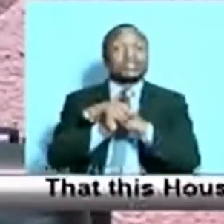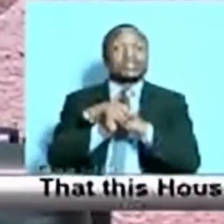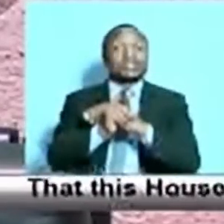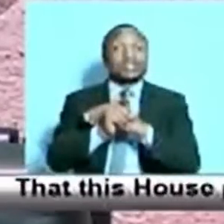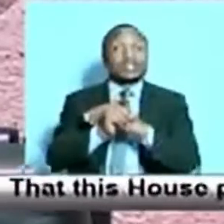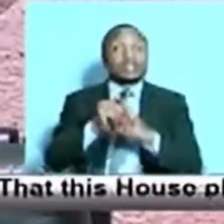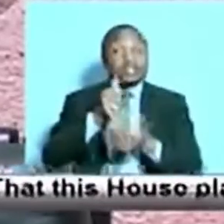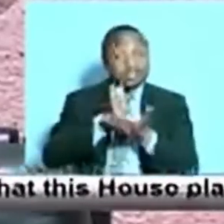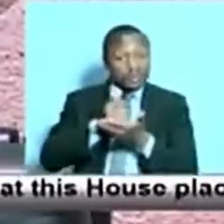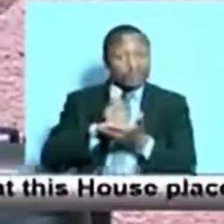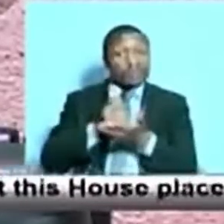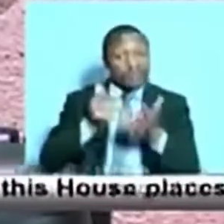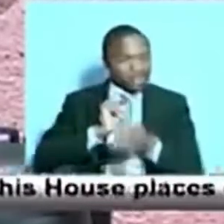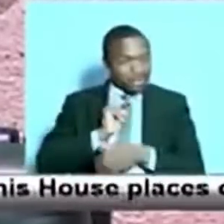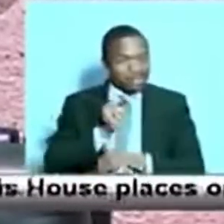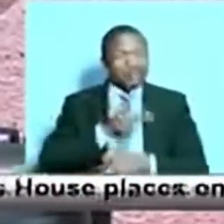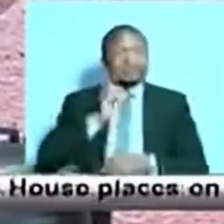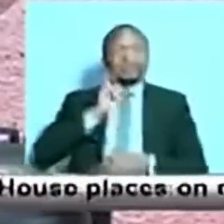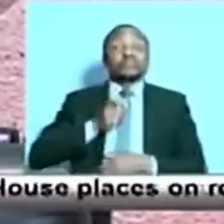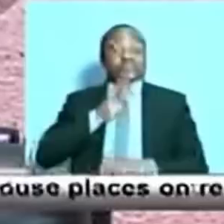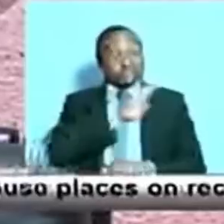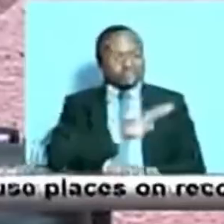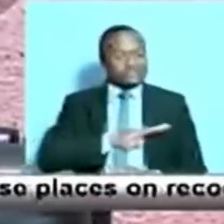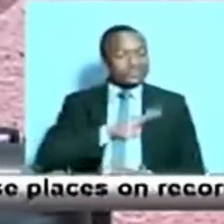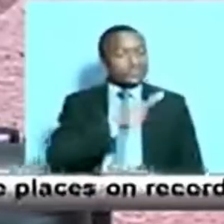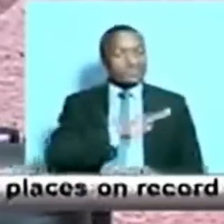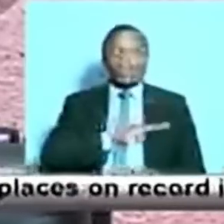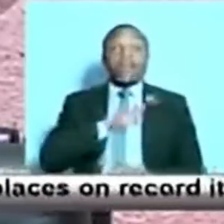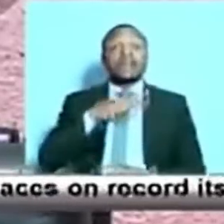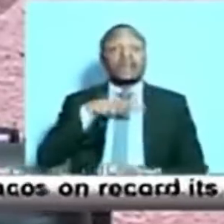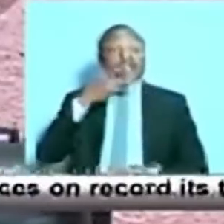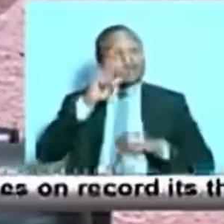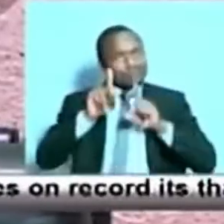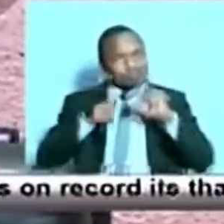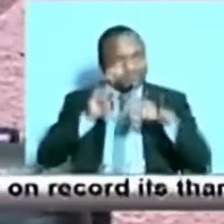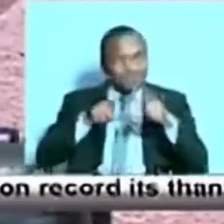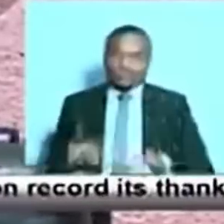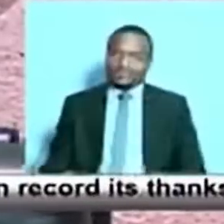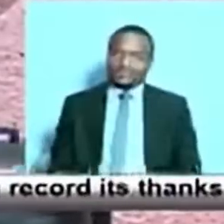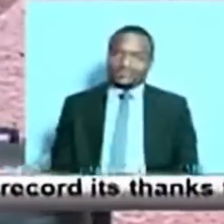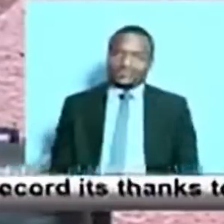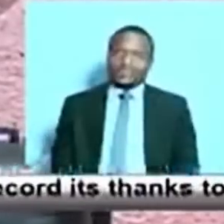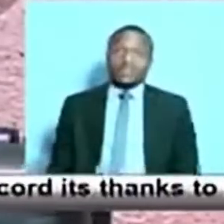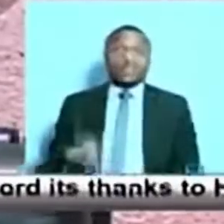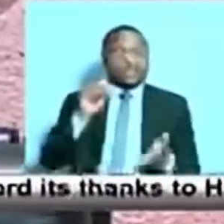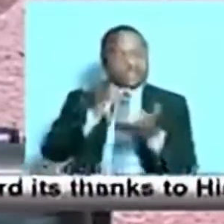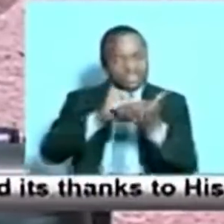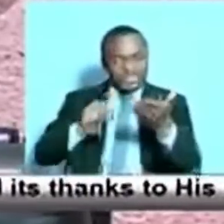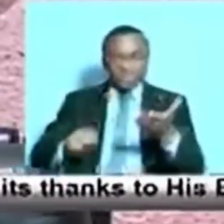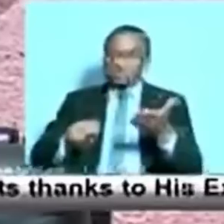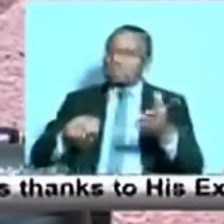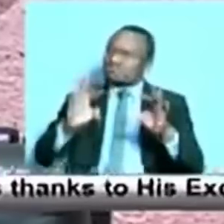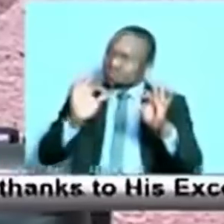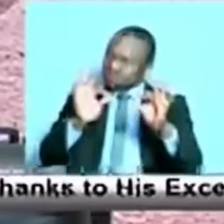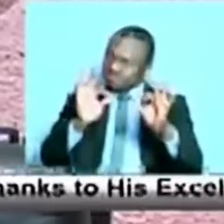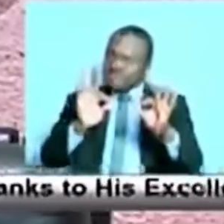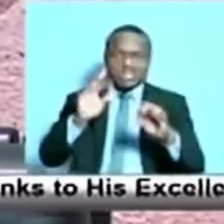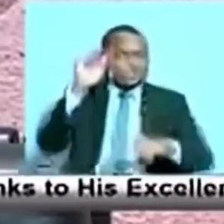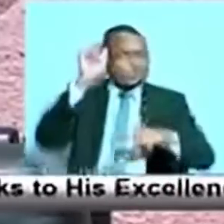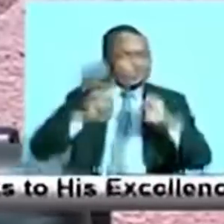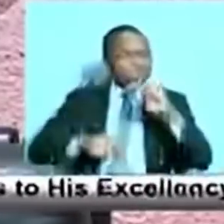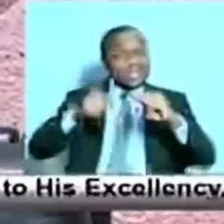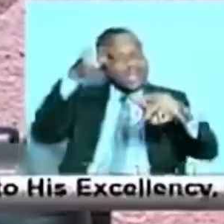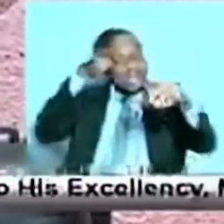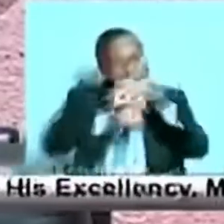us, we need to behave like people who are trustworthy. We can't